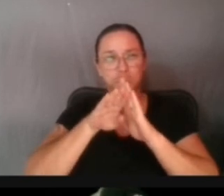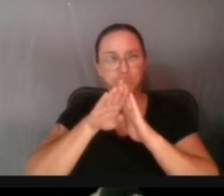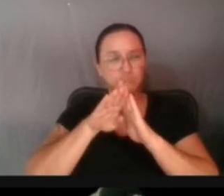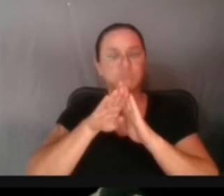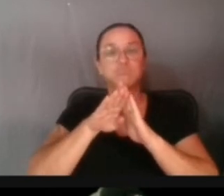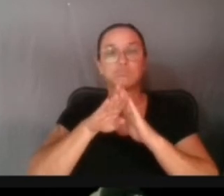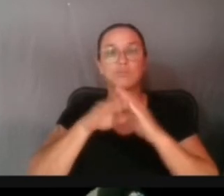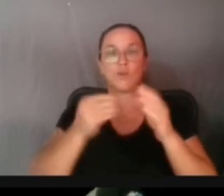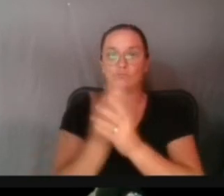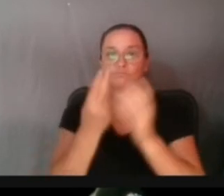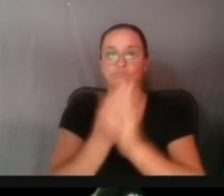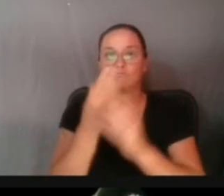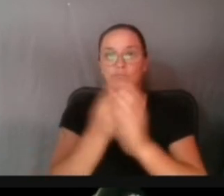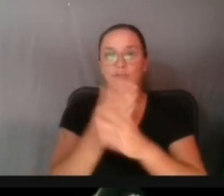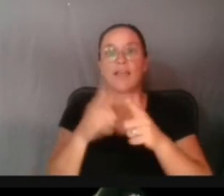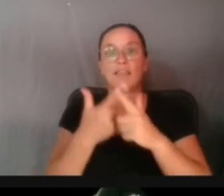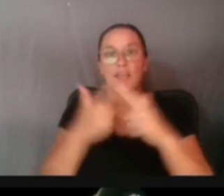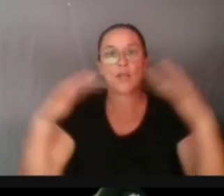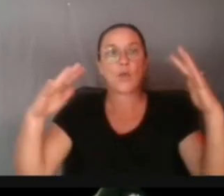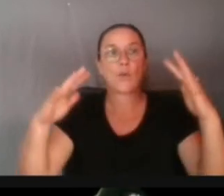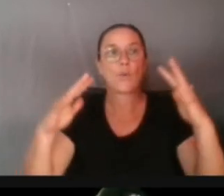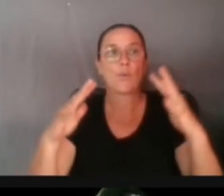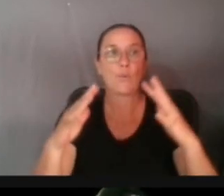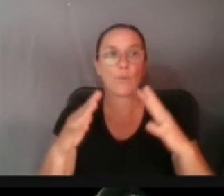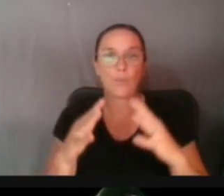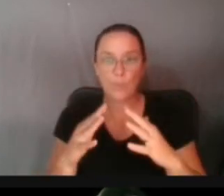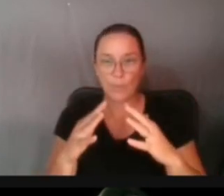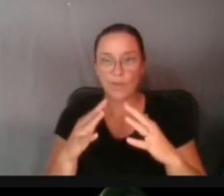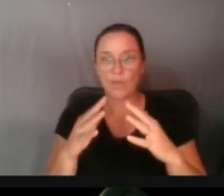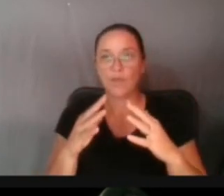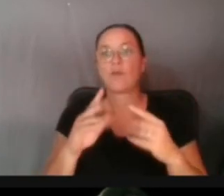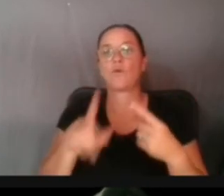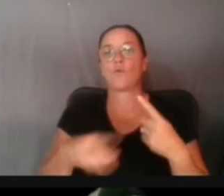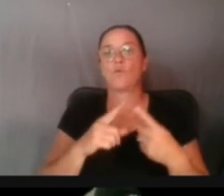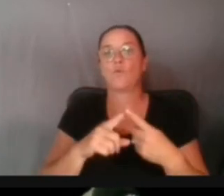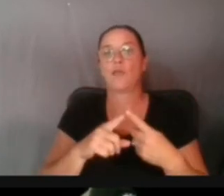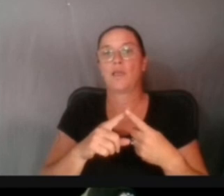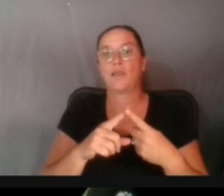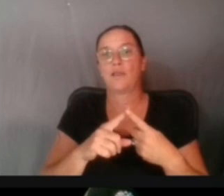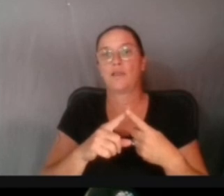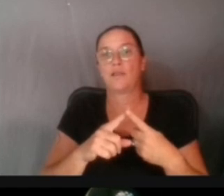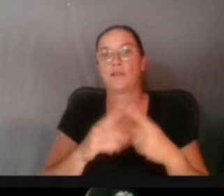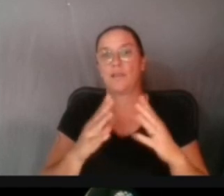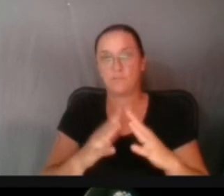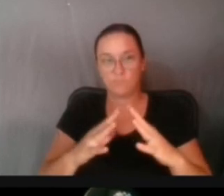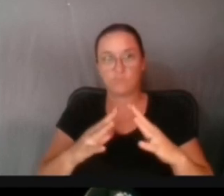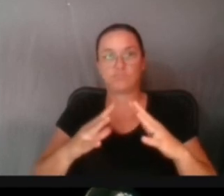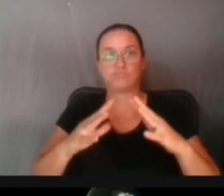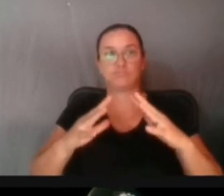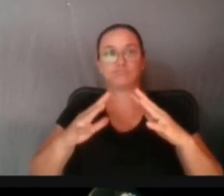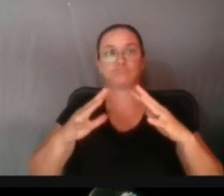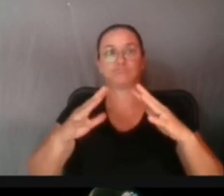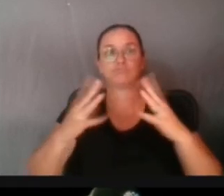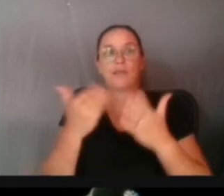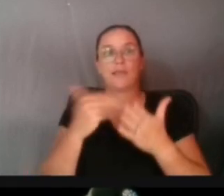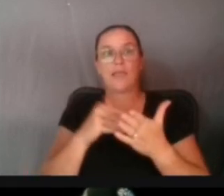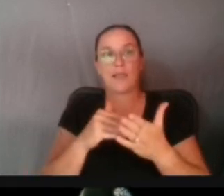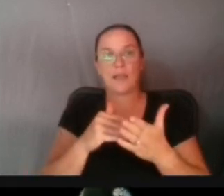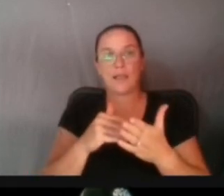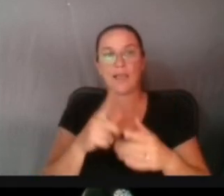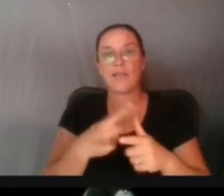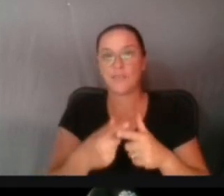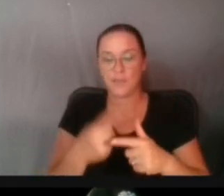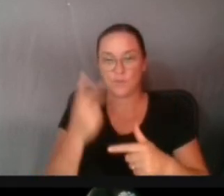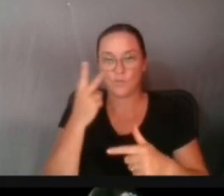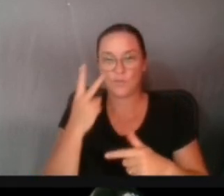enter this deflationary tilt. And as when the tilt reverses and starts to inflate again, we then